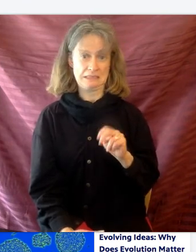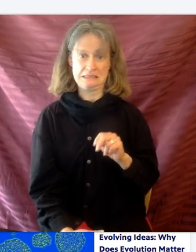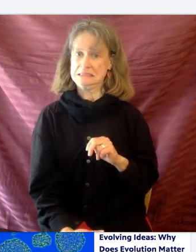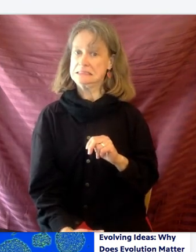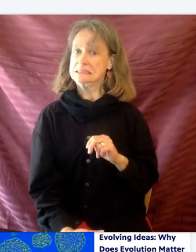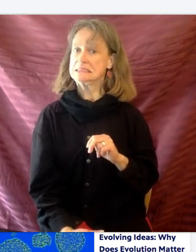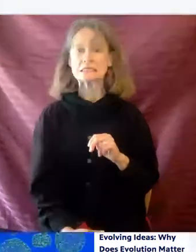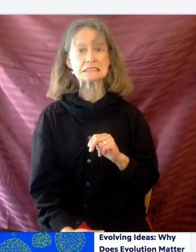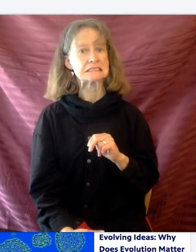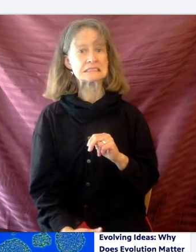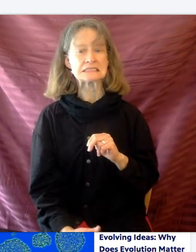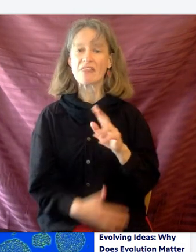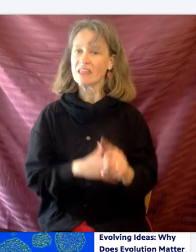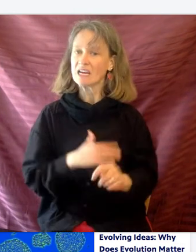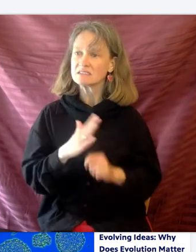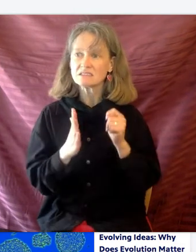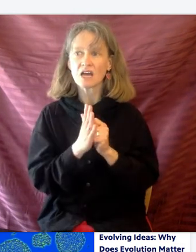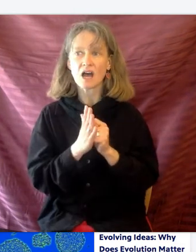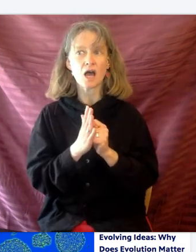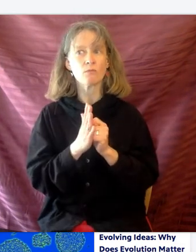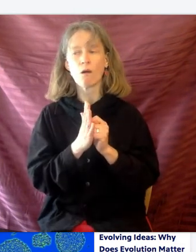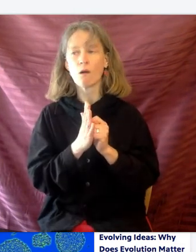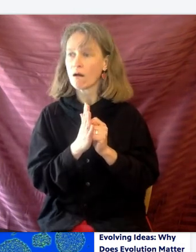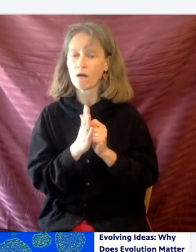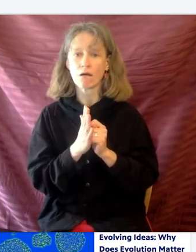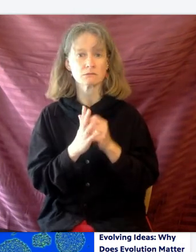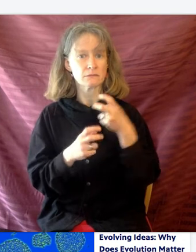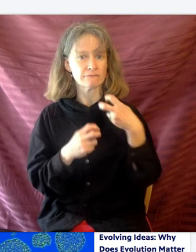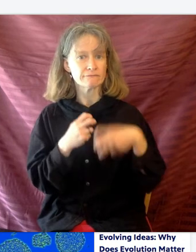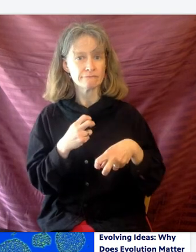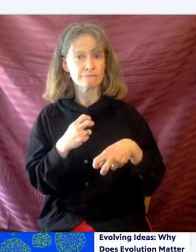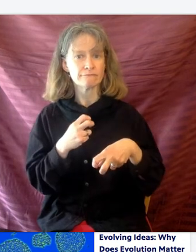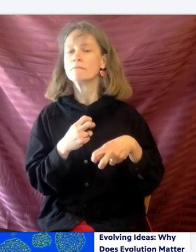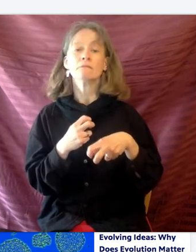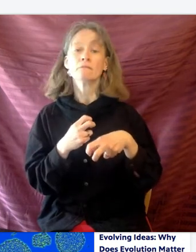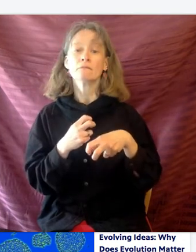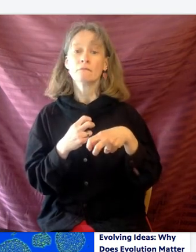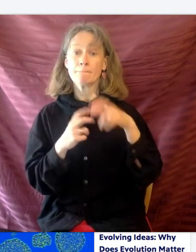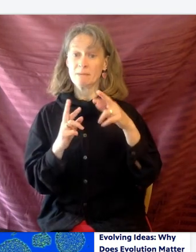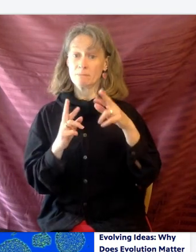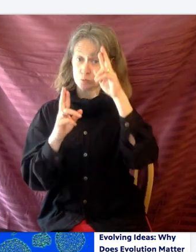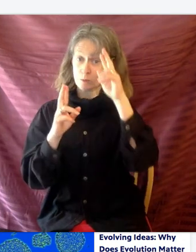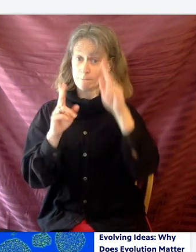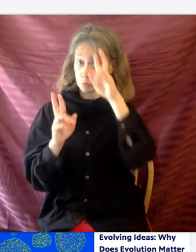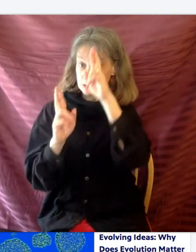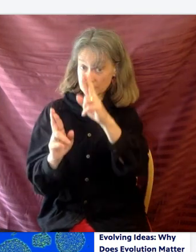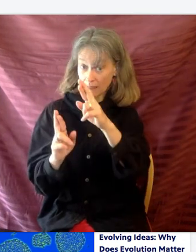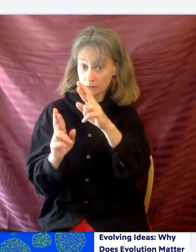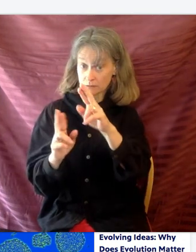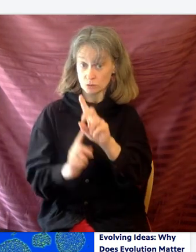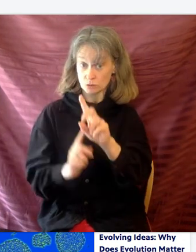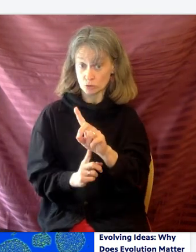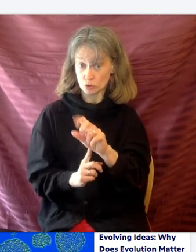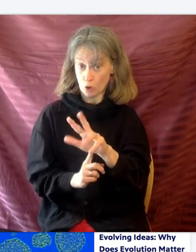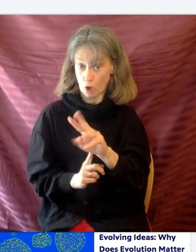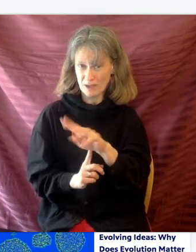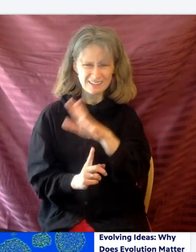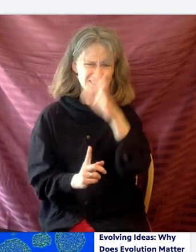You have to understand that Darwin was a respectable man. His father was a well-known physician. He came from a well-known family. He went to